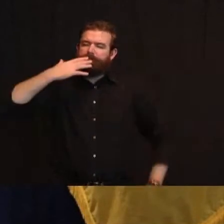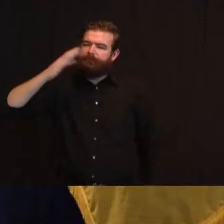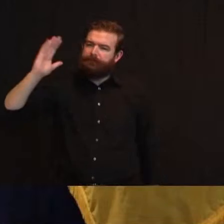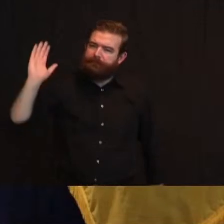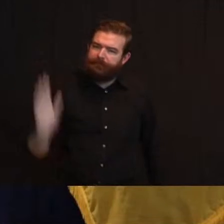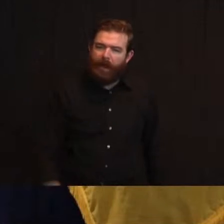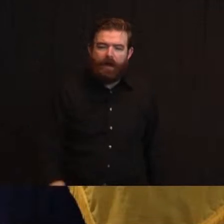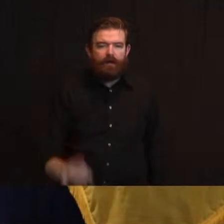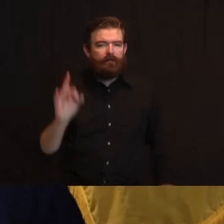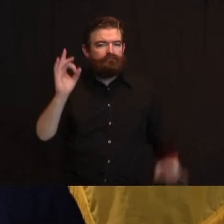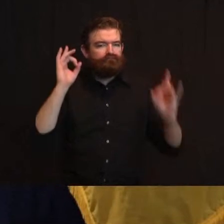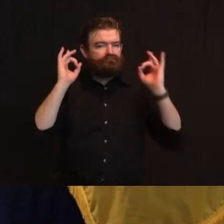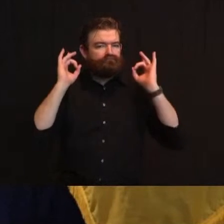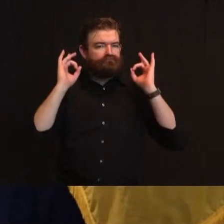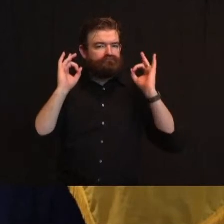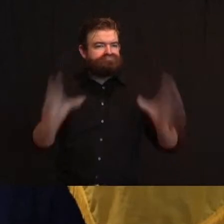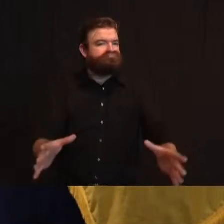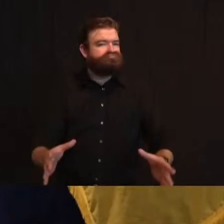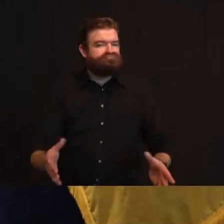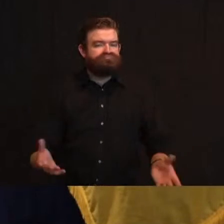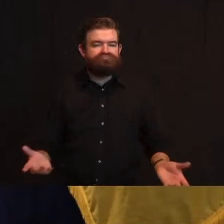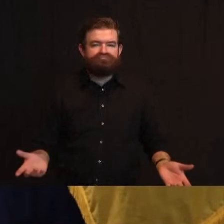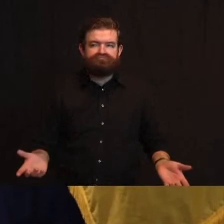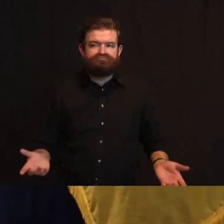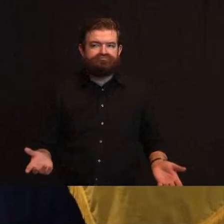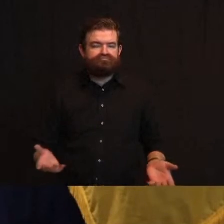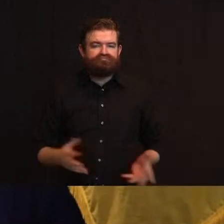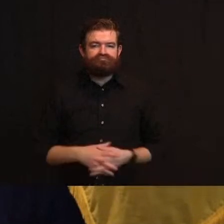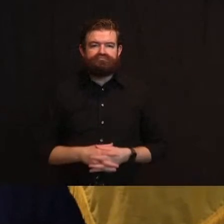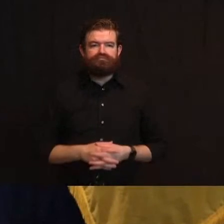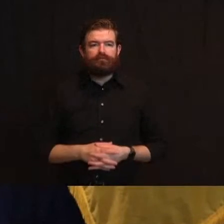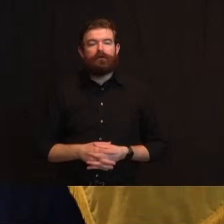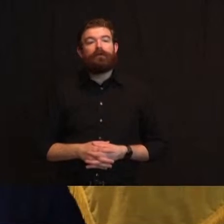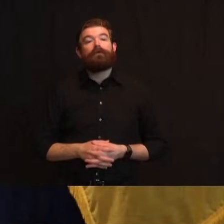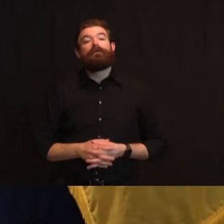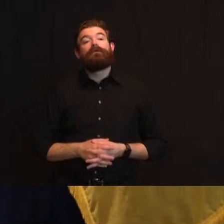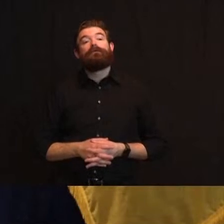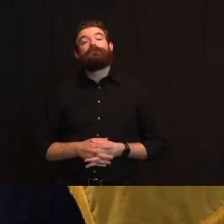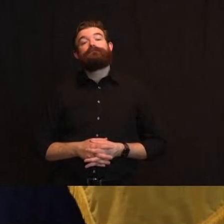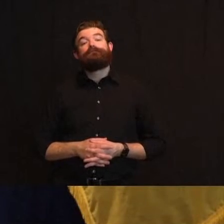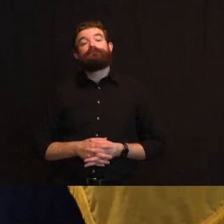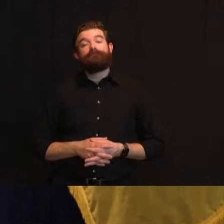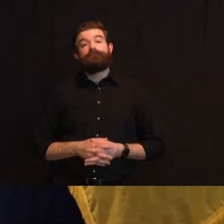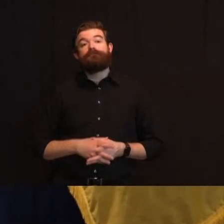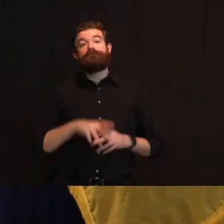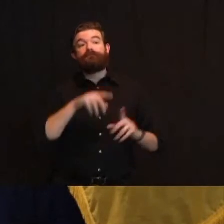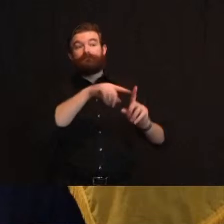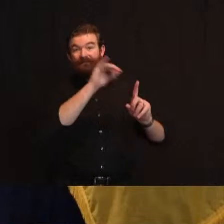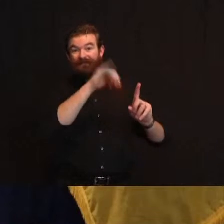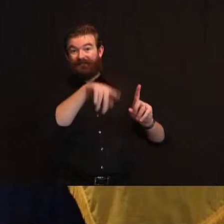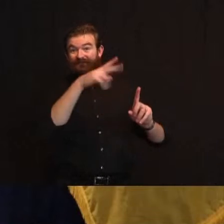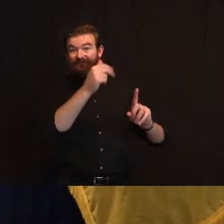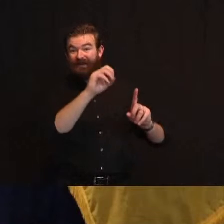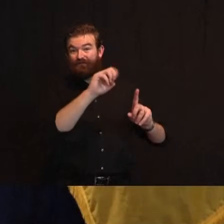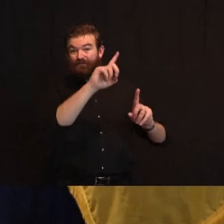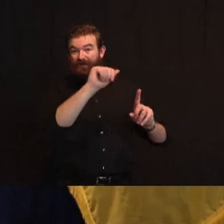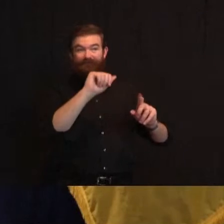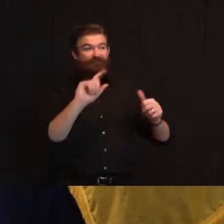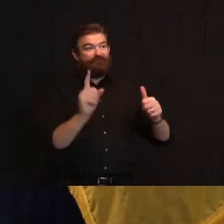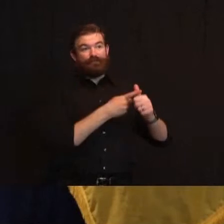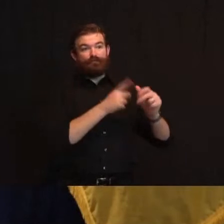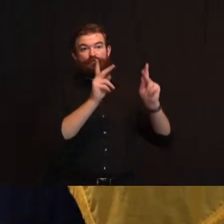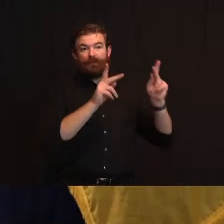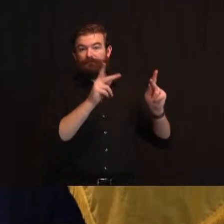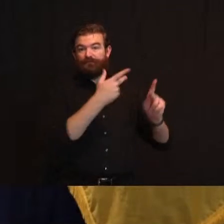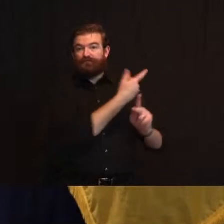about priorities on vaccine distribution. Healthcare workers are in that 1A bucket alongside long-term care. And the good news